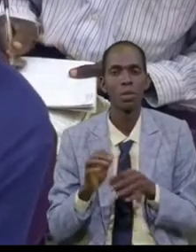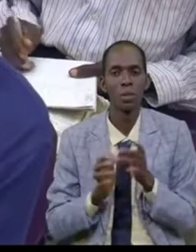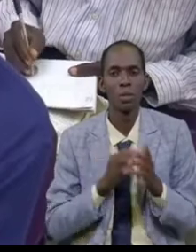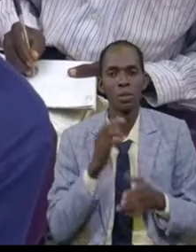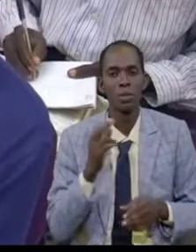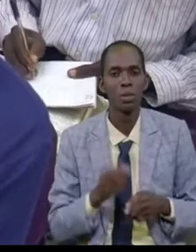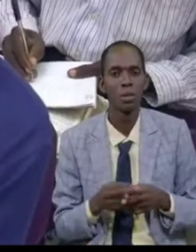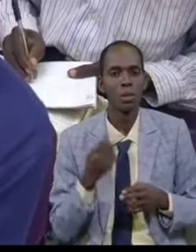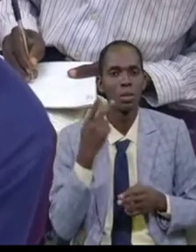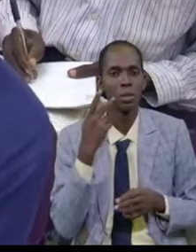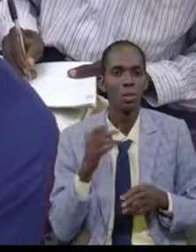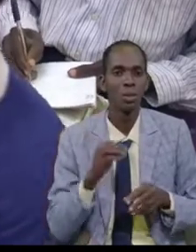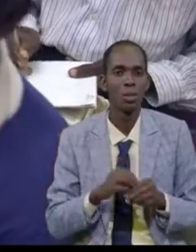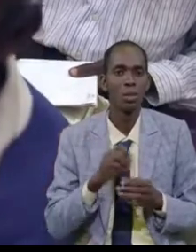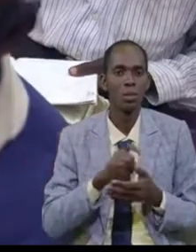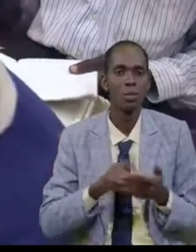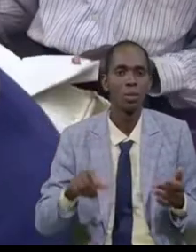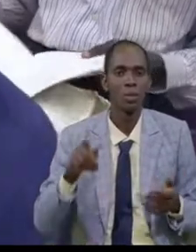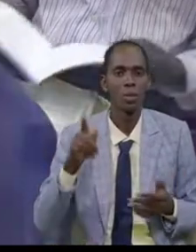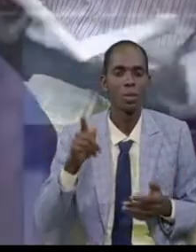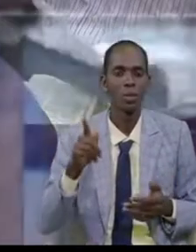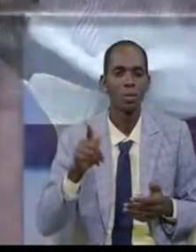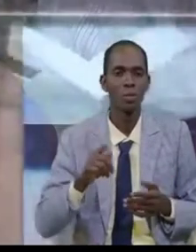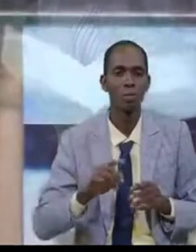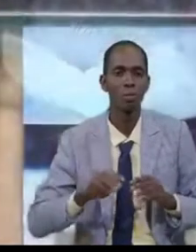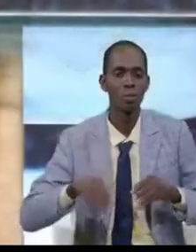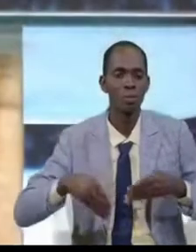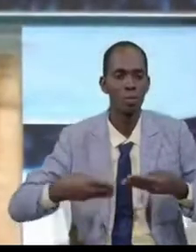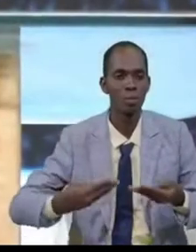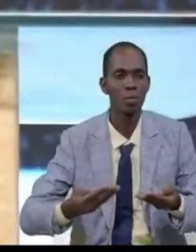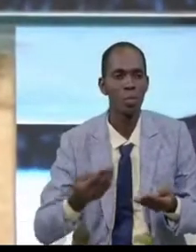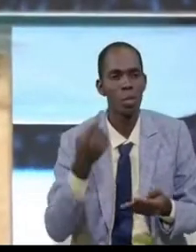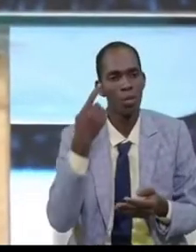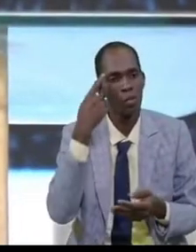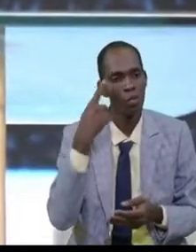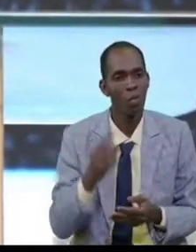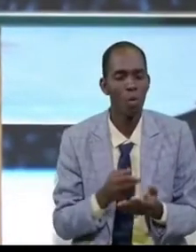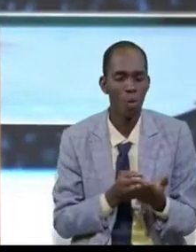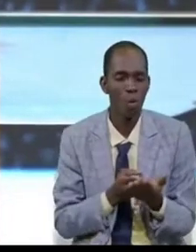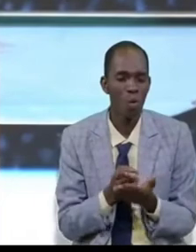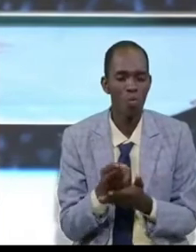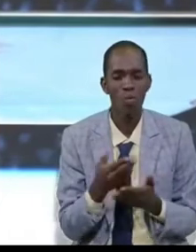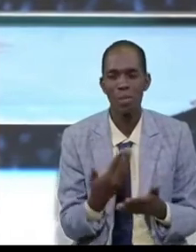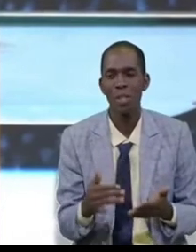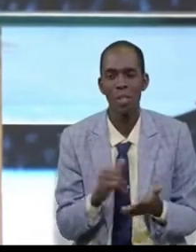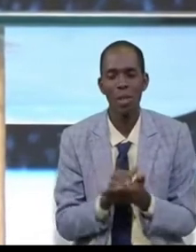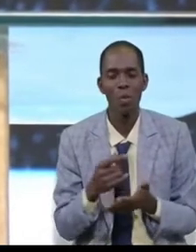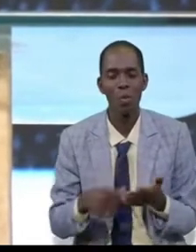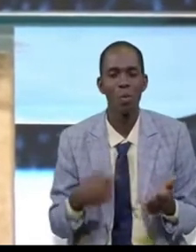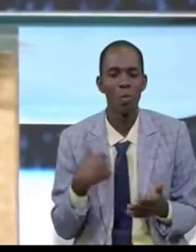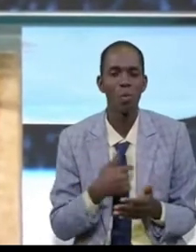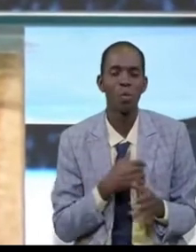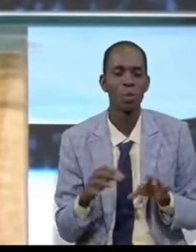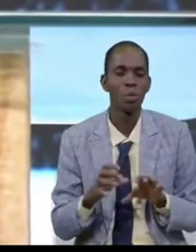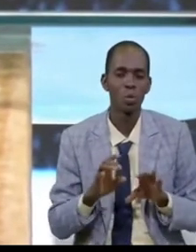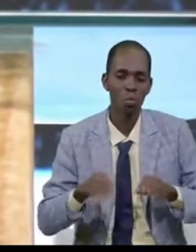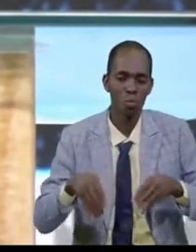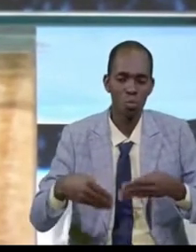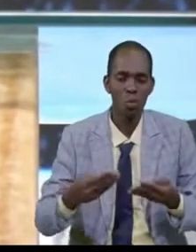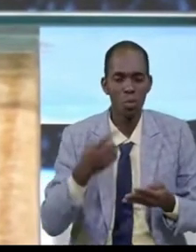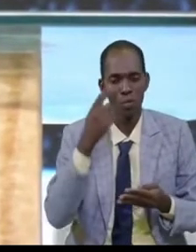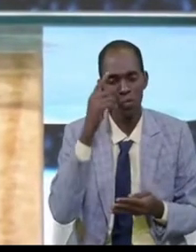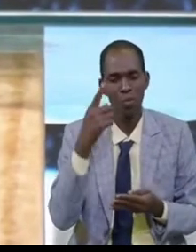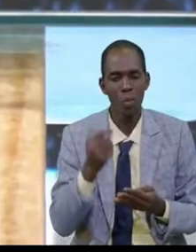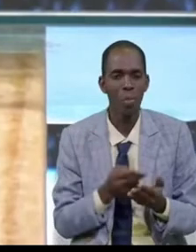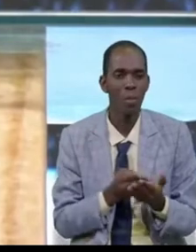verse 21. In verse 21, providing for honest things. That's what we do. You provide for the